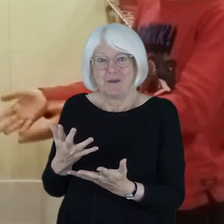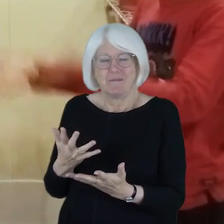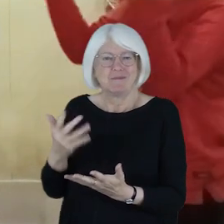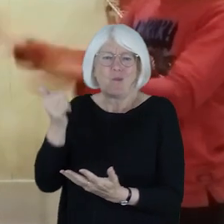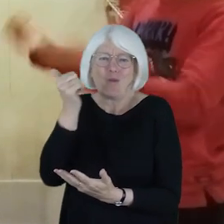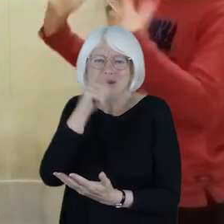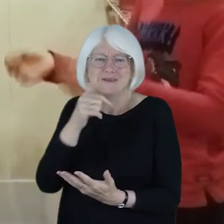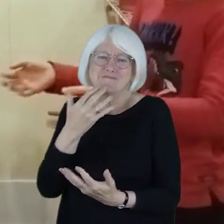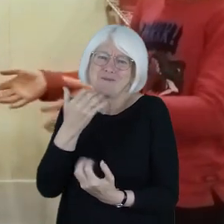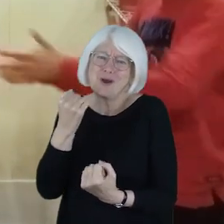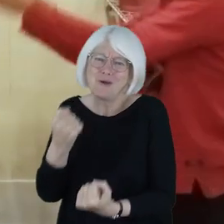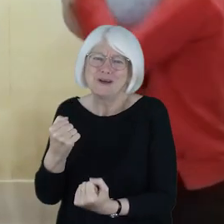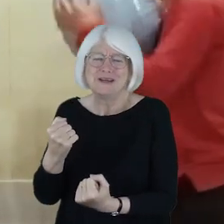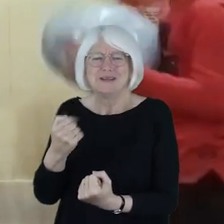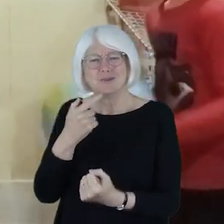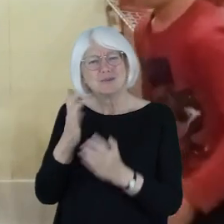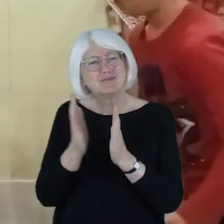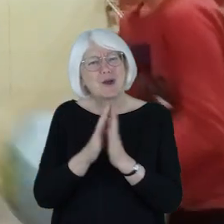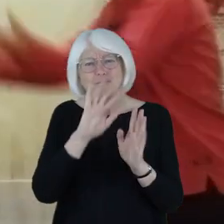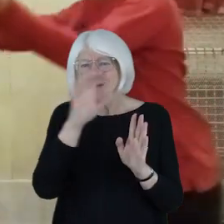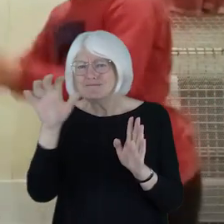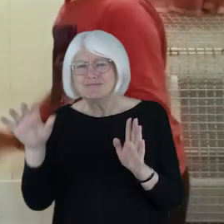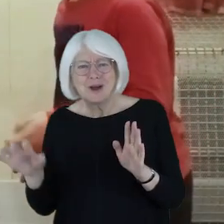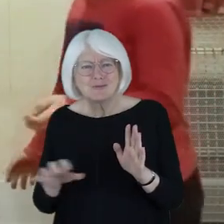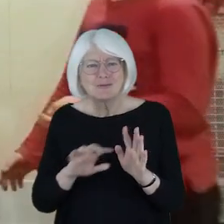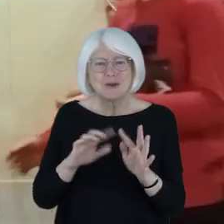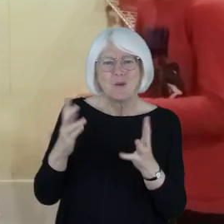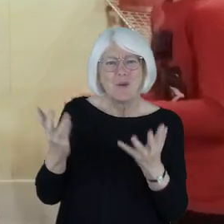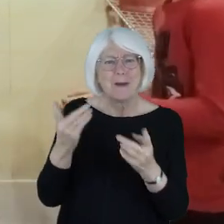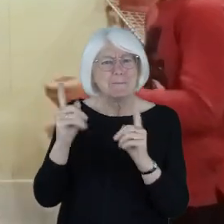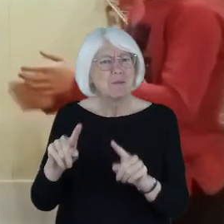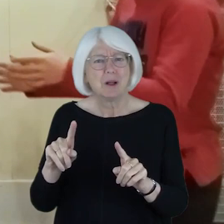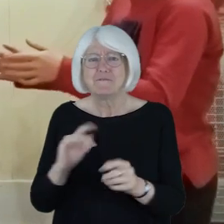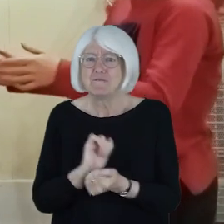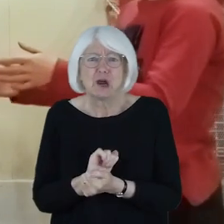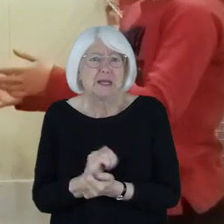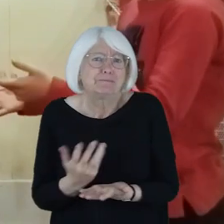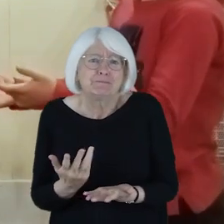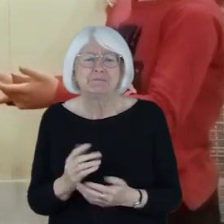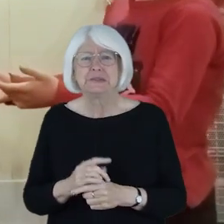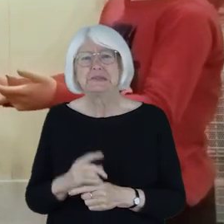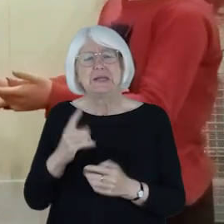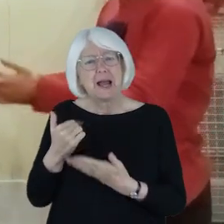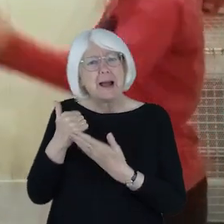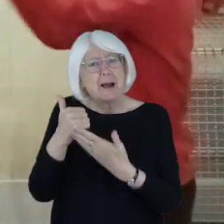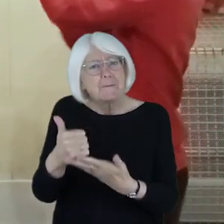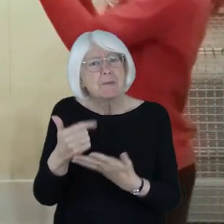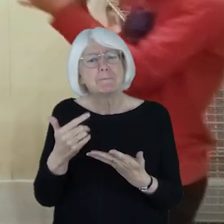everyone. We pray for the countries in the world where people aren't free. Help them and give them strength.